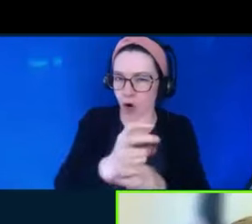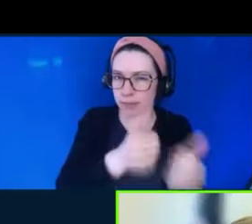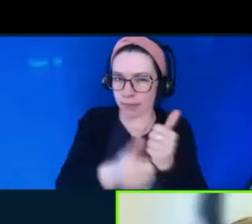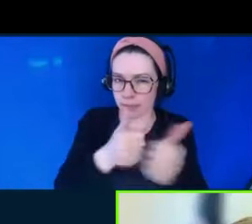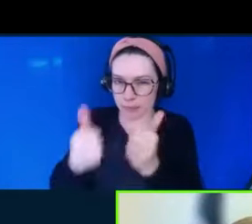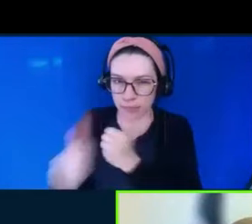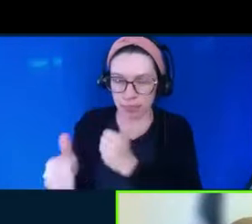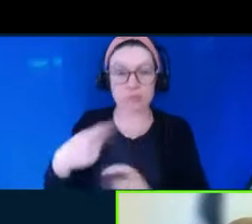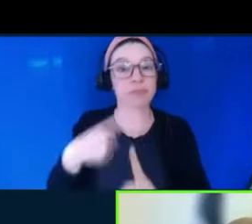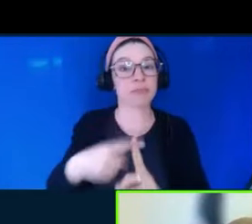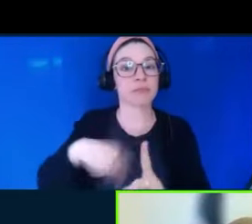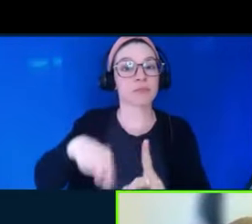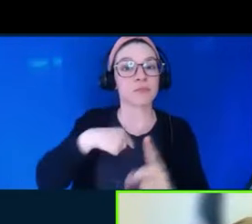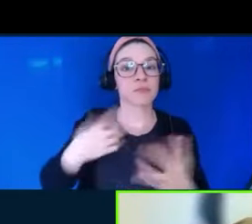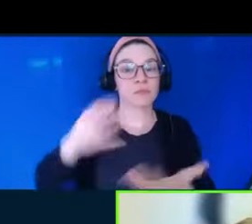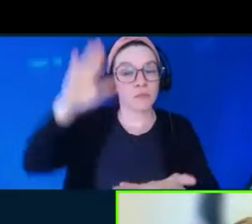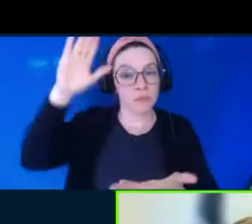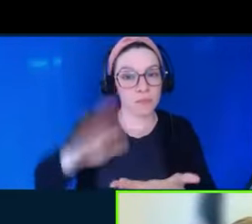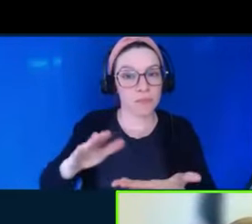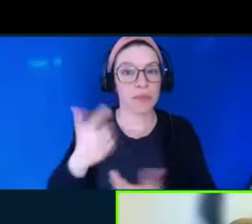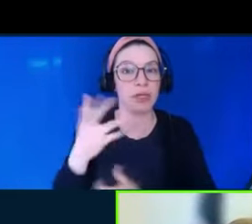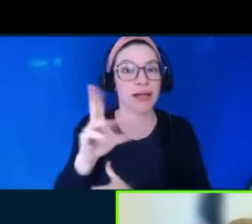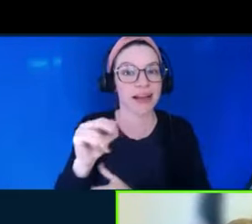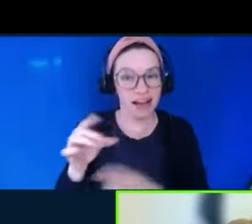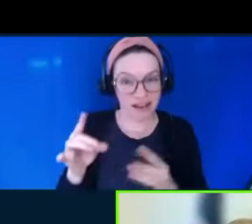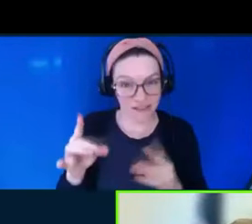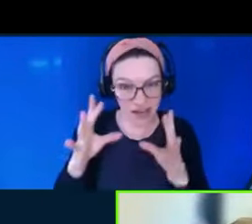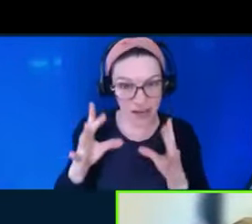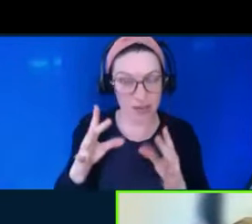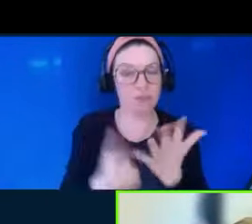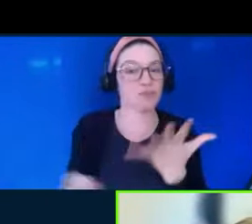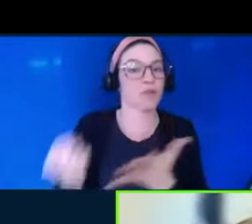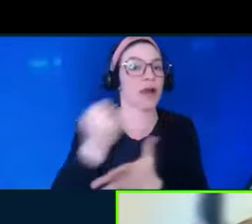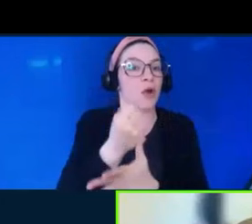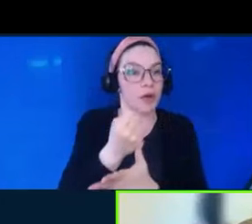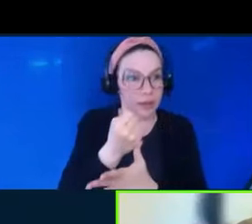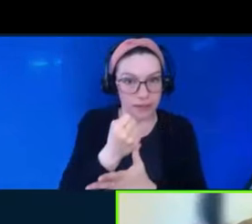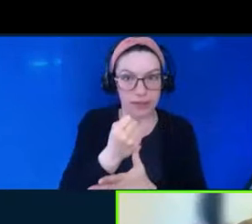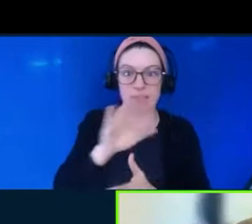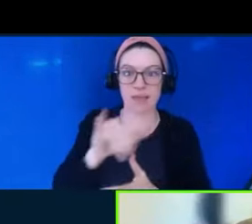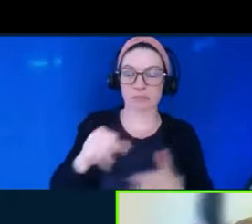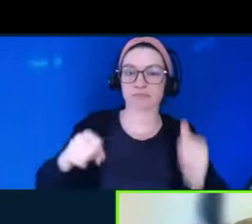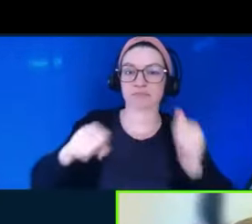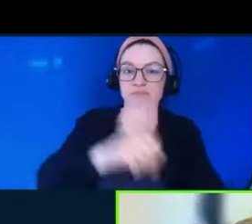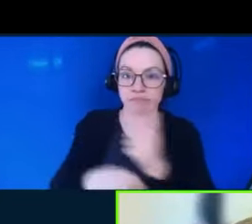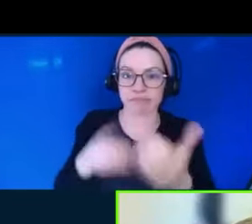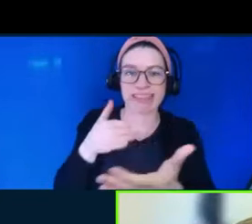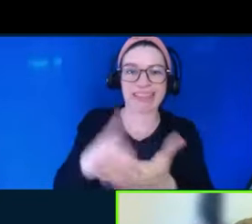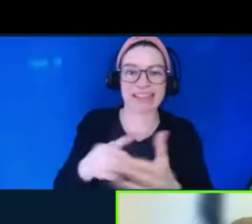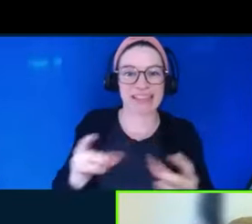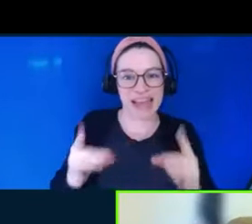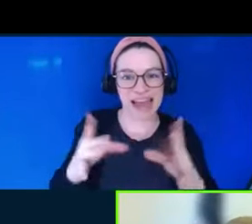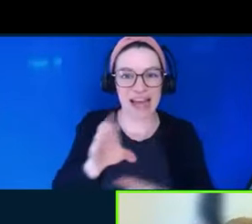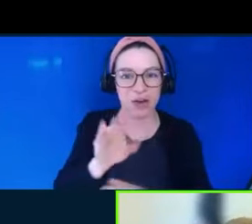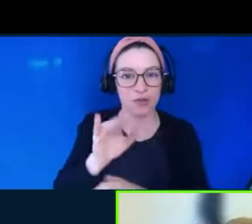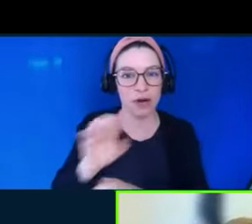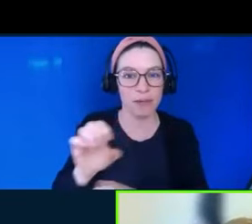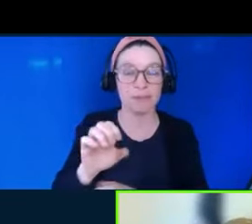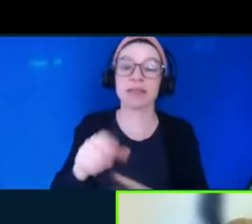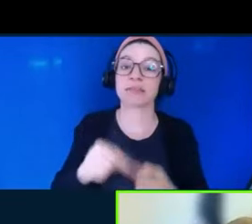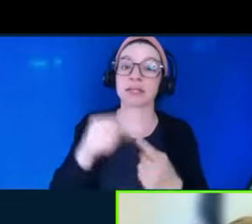executive actions to reduce gun violence, to prioritize efforts to combat hate crimes, including crimes that are committed on the basis